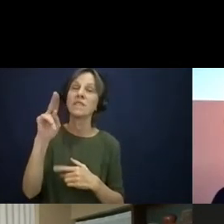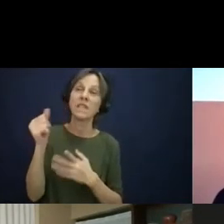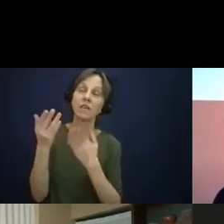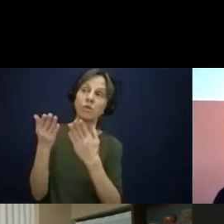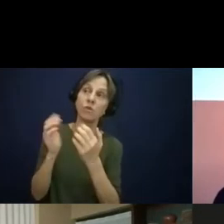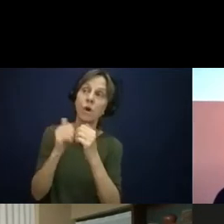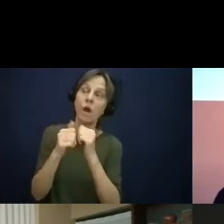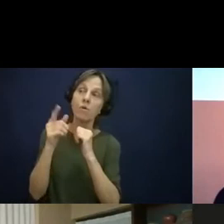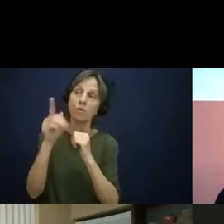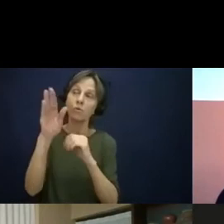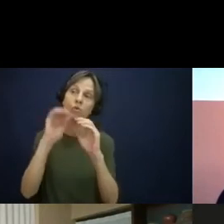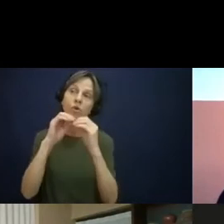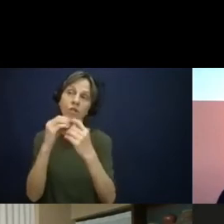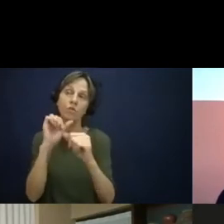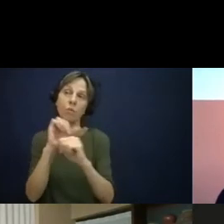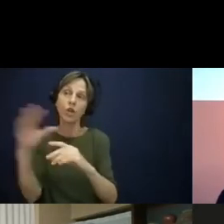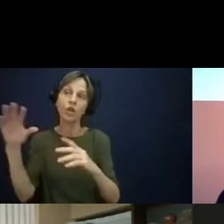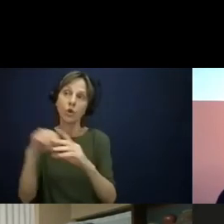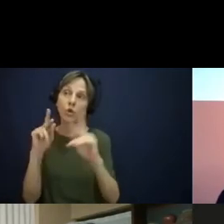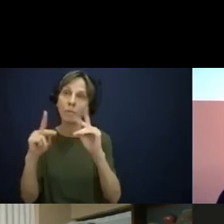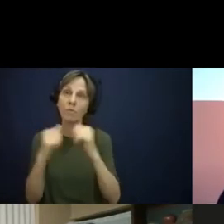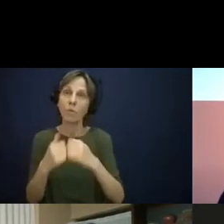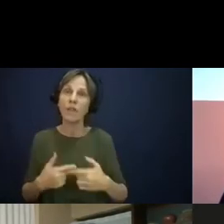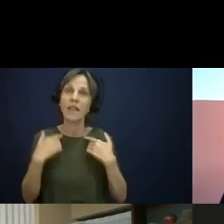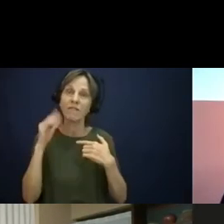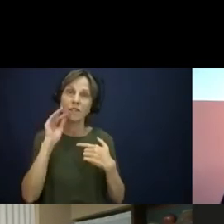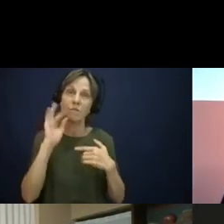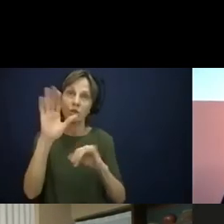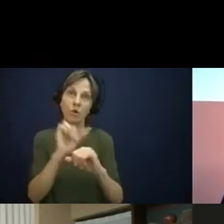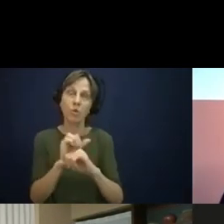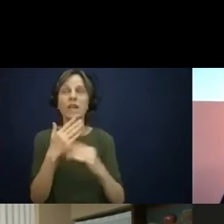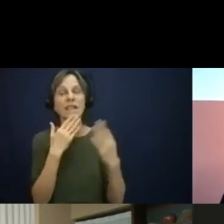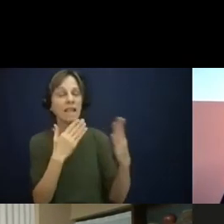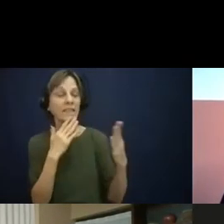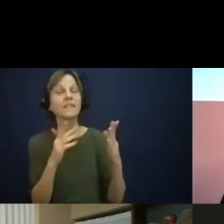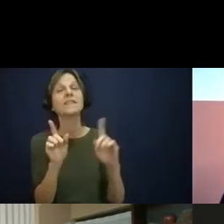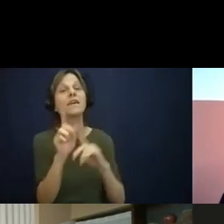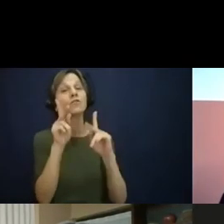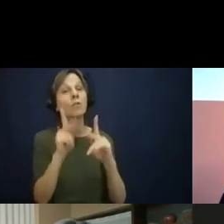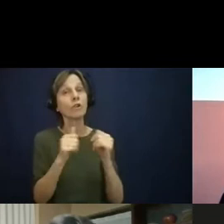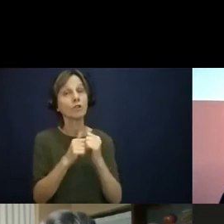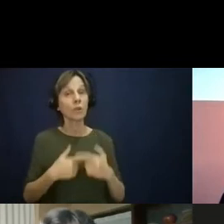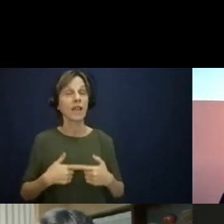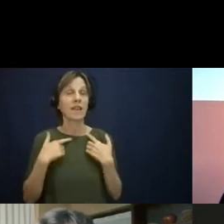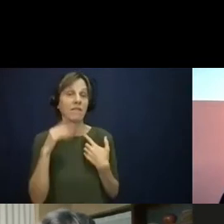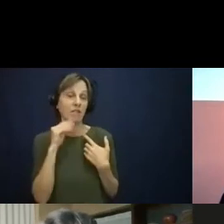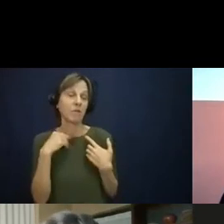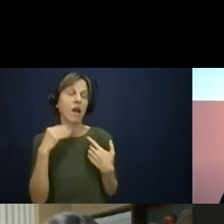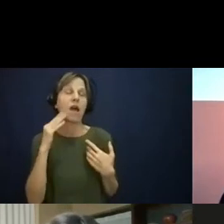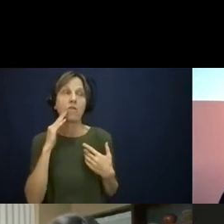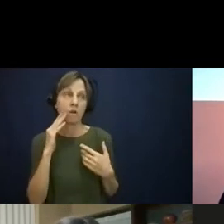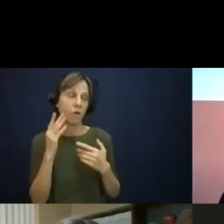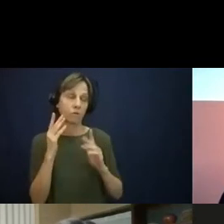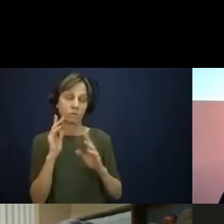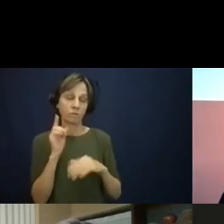include people with lived experience in your own work? Thanks, Ayesha. As a person with lived experience, I know firsthand about the challenges that I've faced